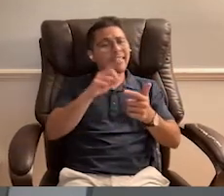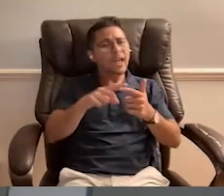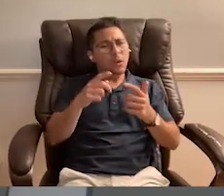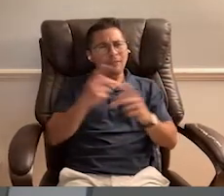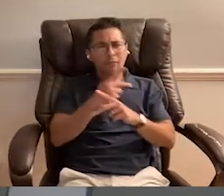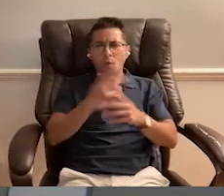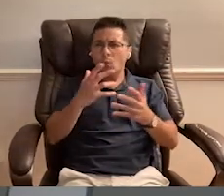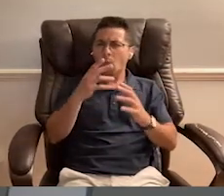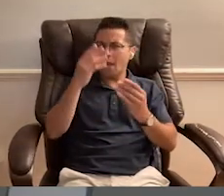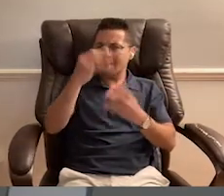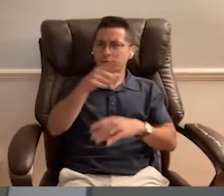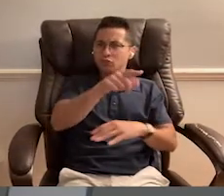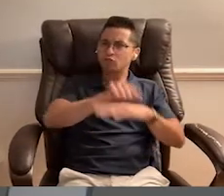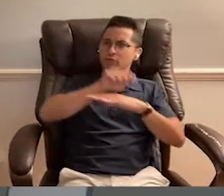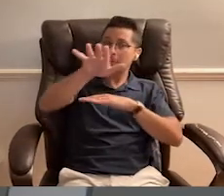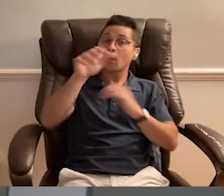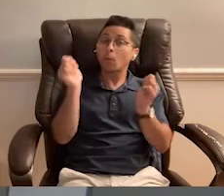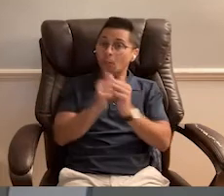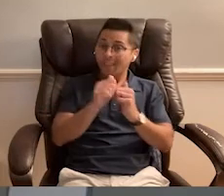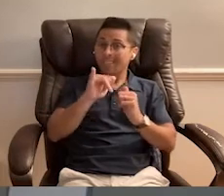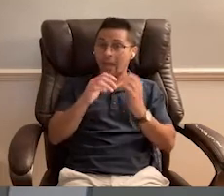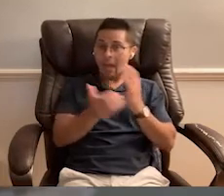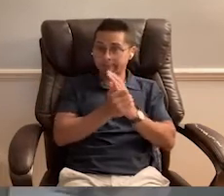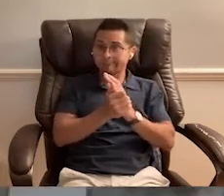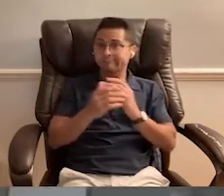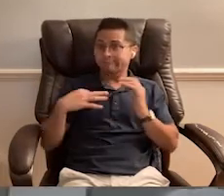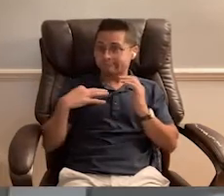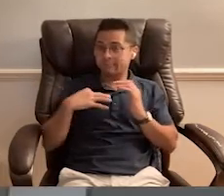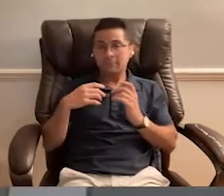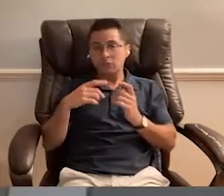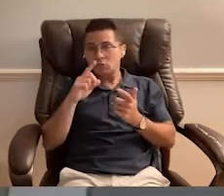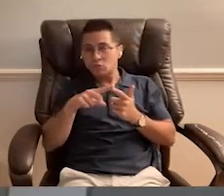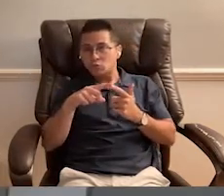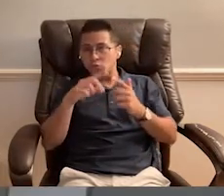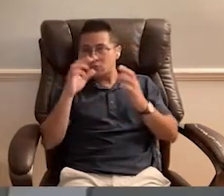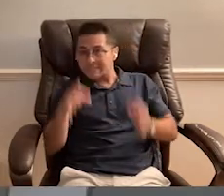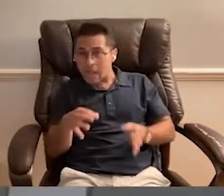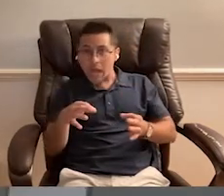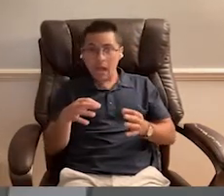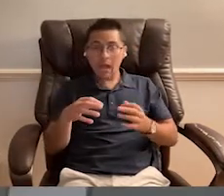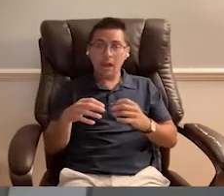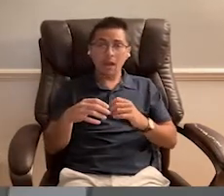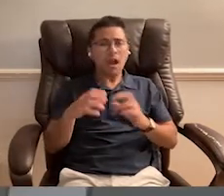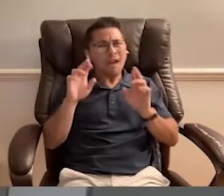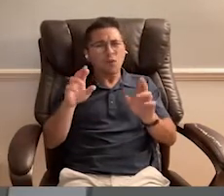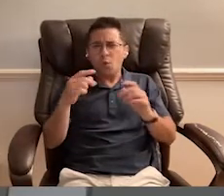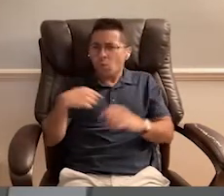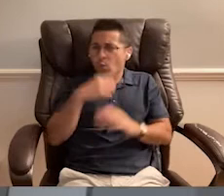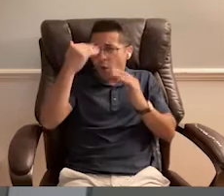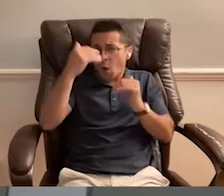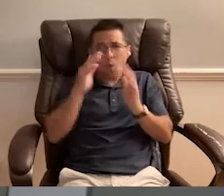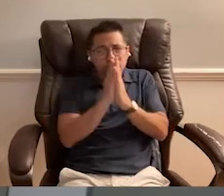signed, and then we're going to look to see what information you all have submitted with that application to make a determination